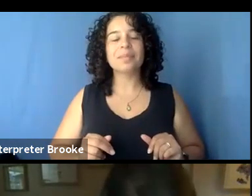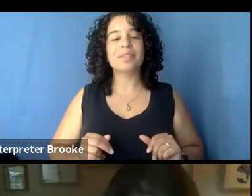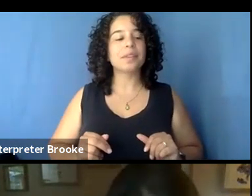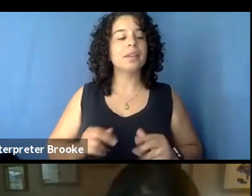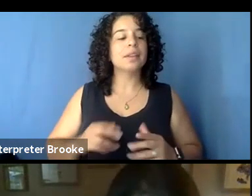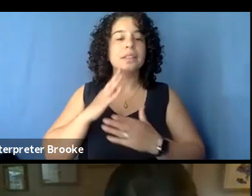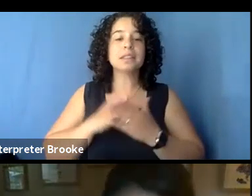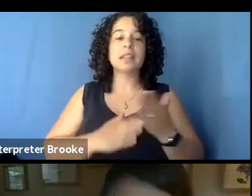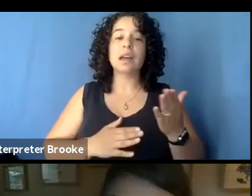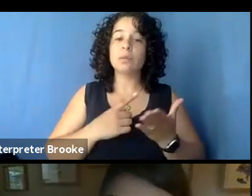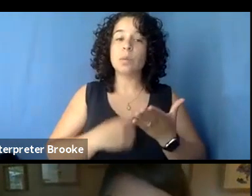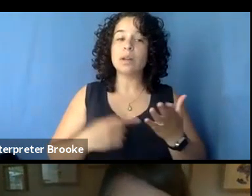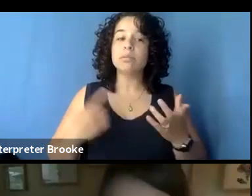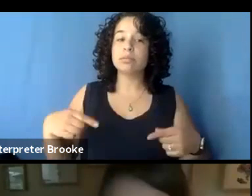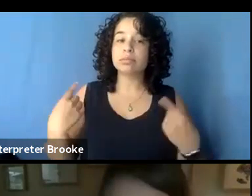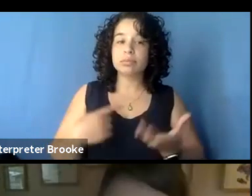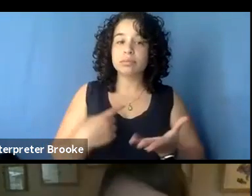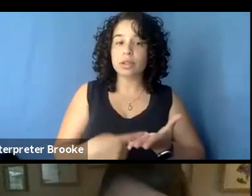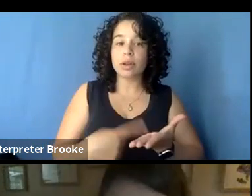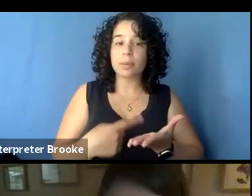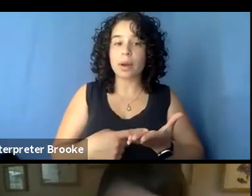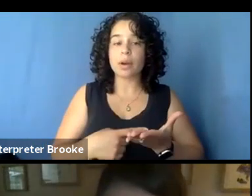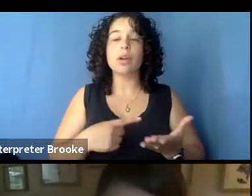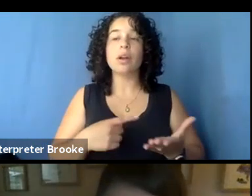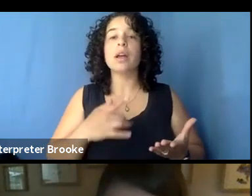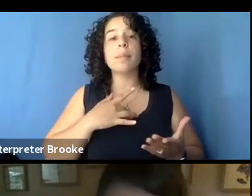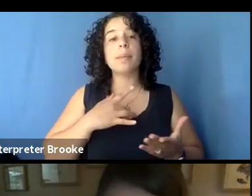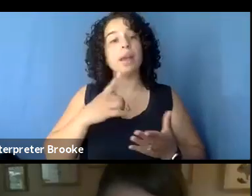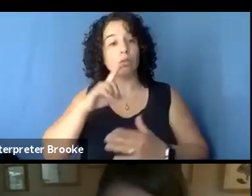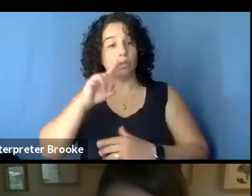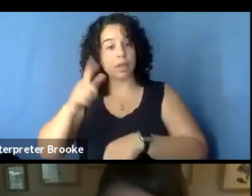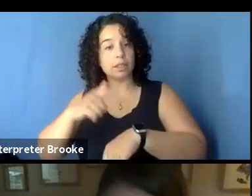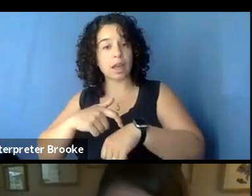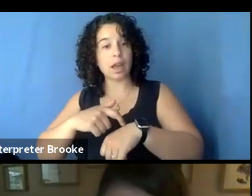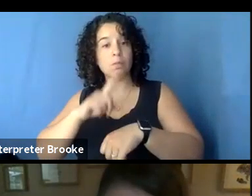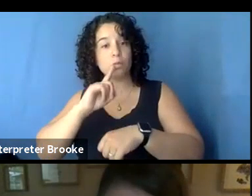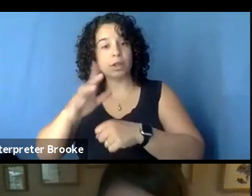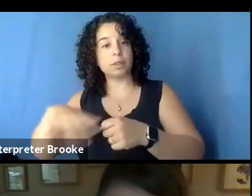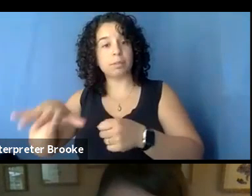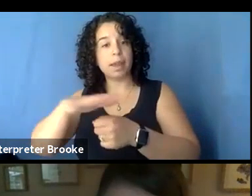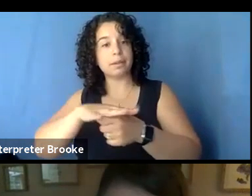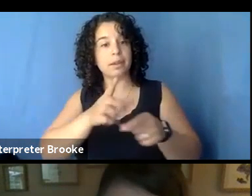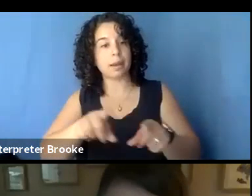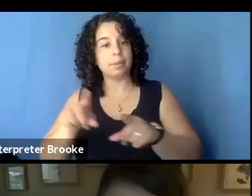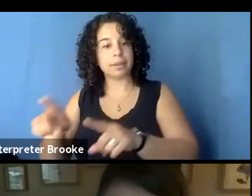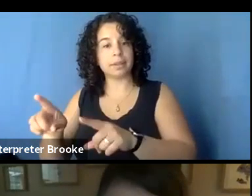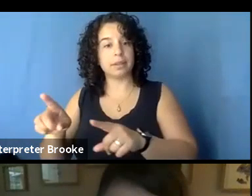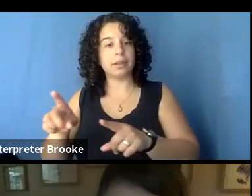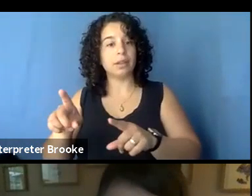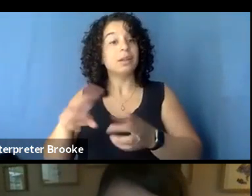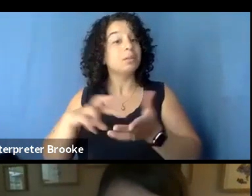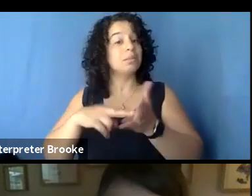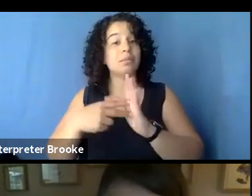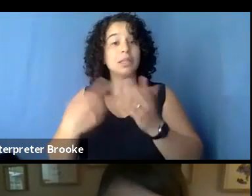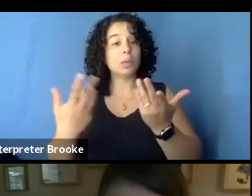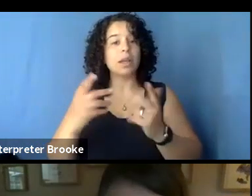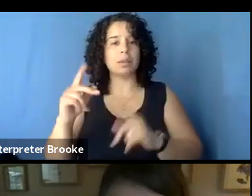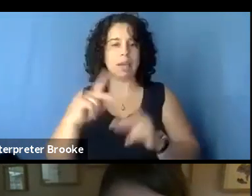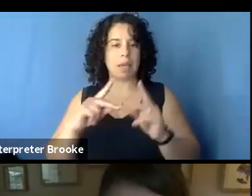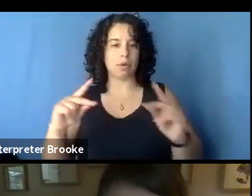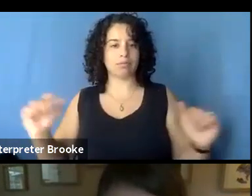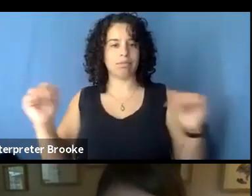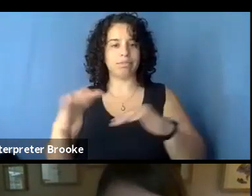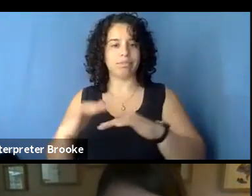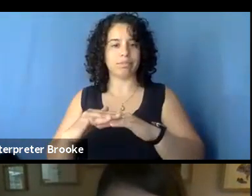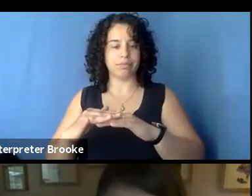been talking about are things that happened in real time and space, people gathering. And we